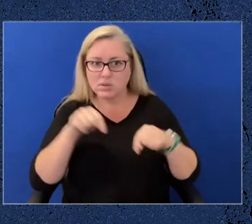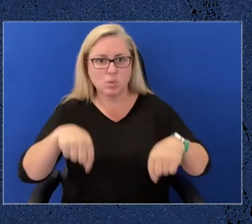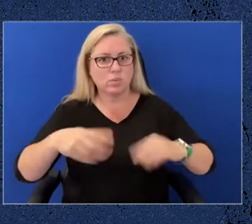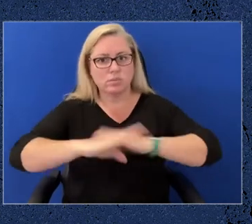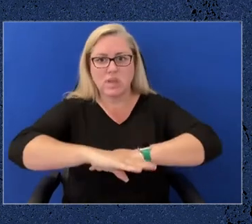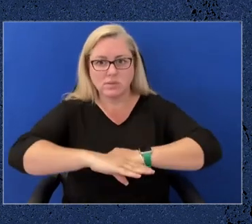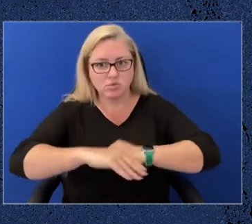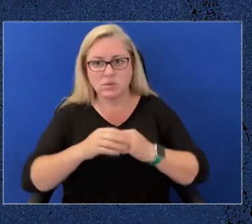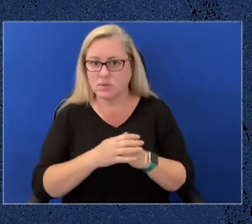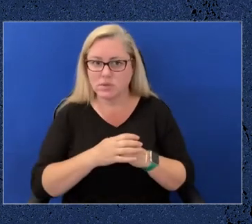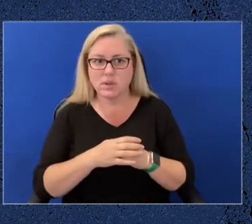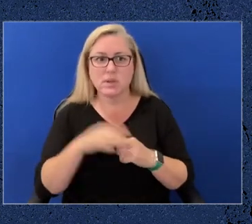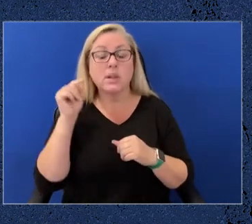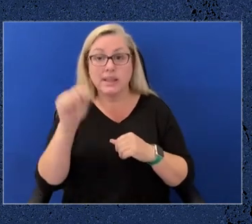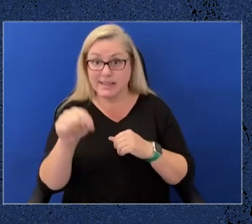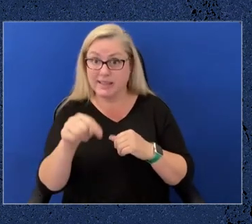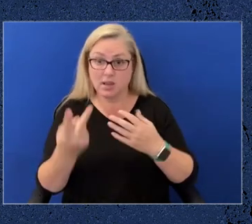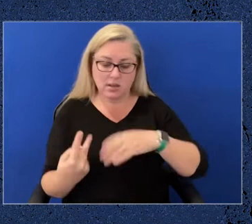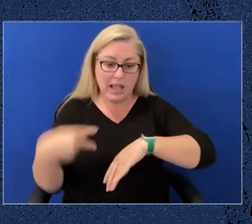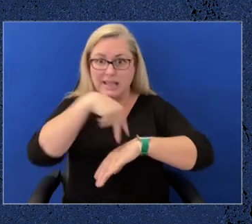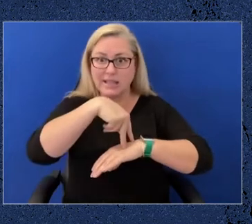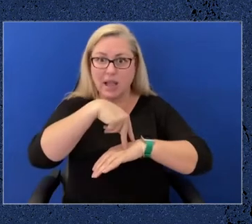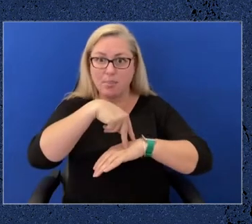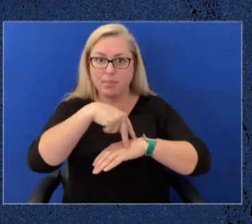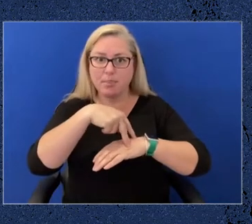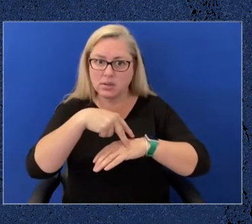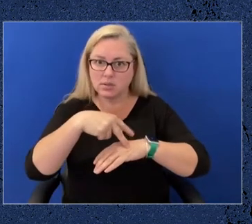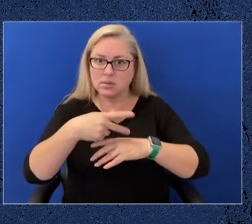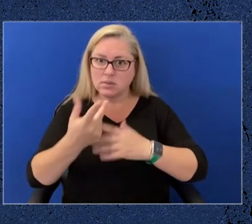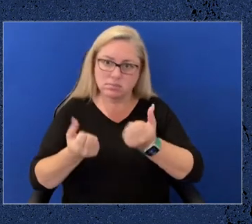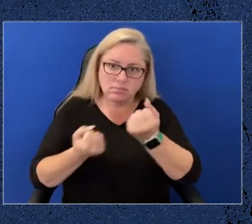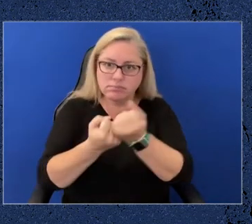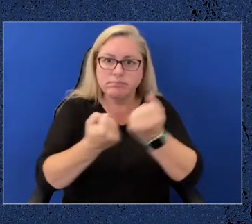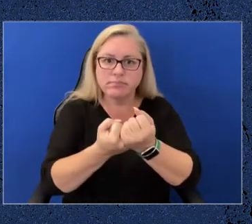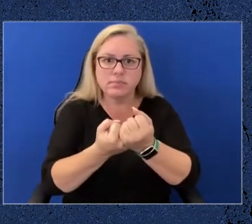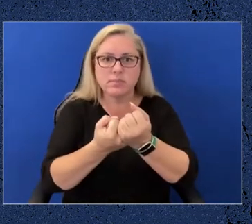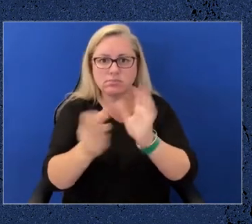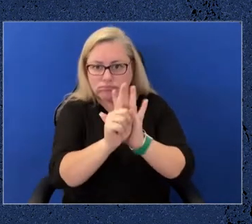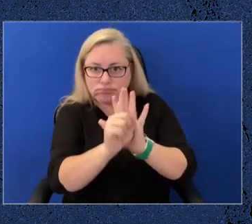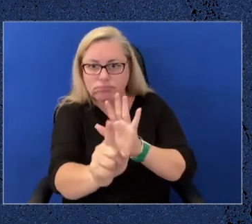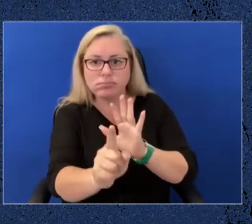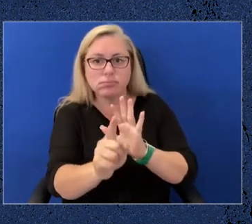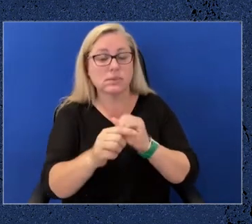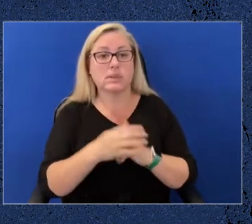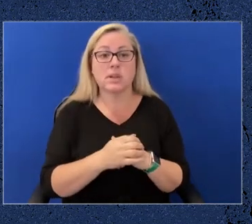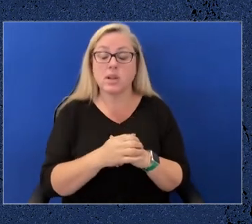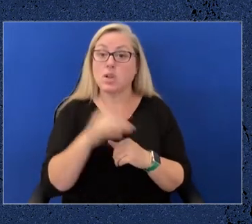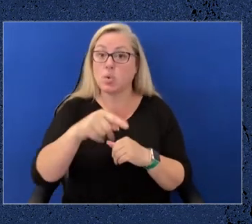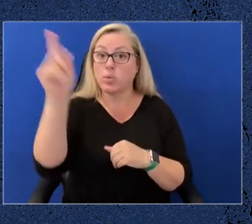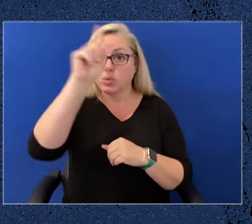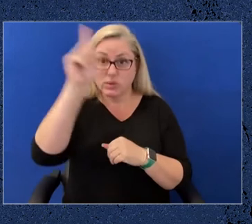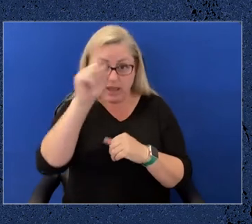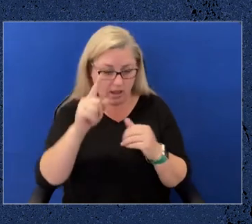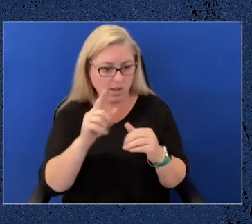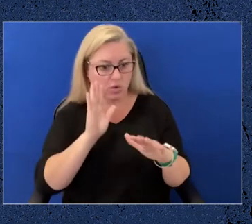was get up, stand up, and show up. And this is exactly what we're doing here today. Today is about showing up